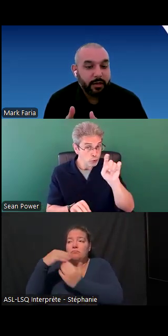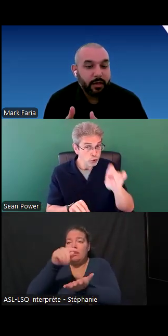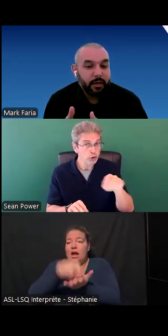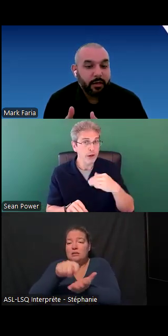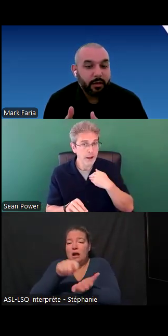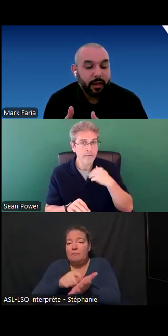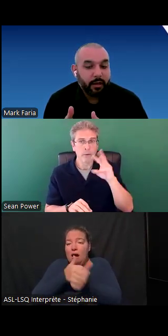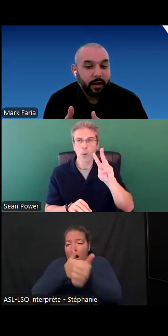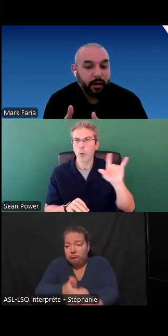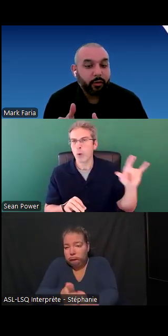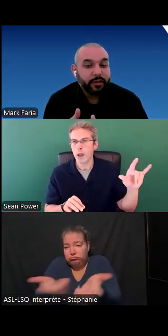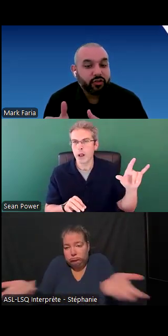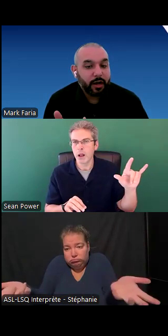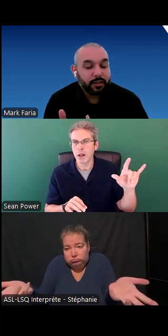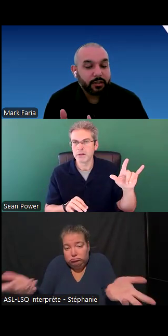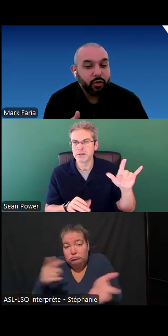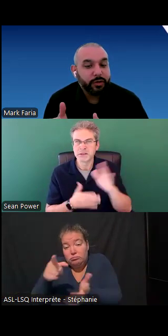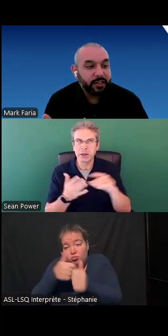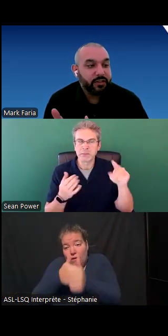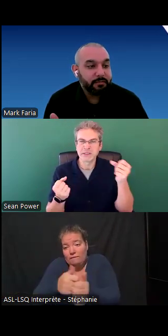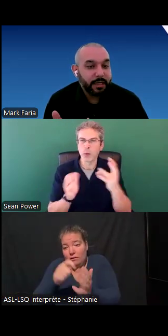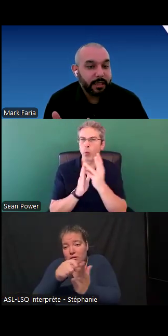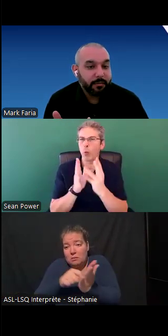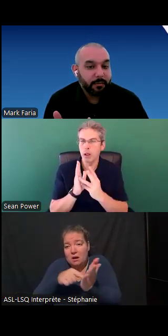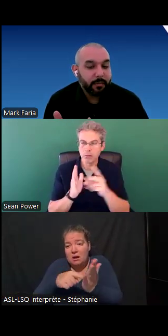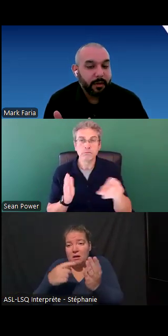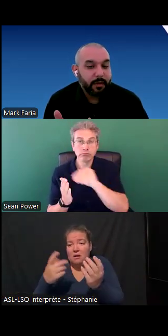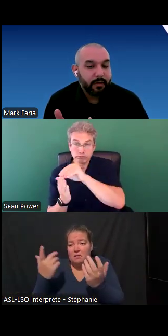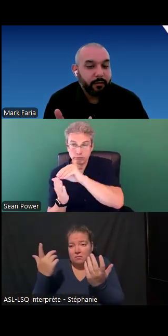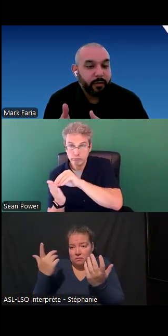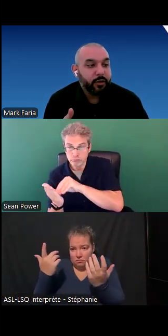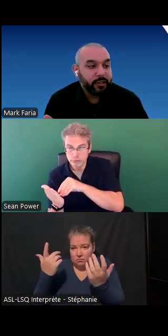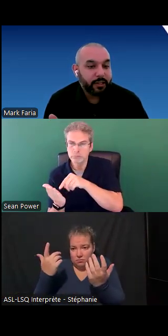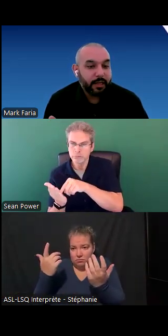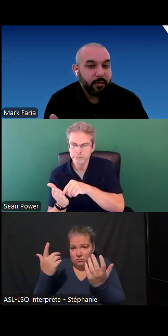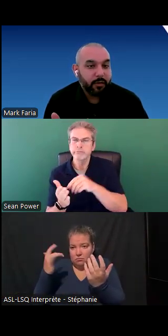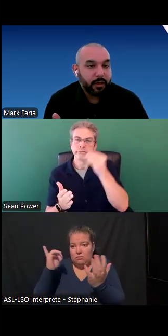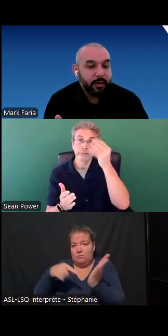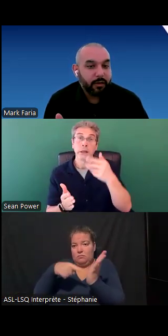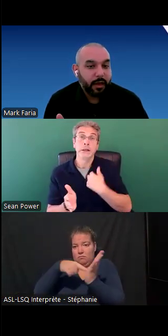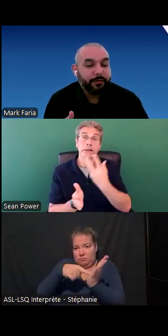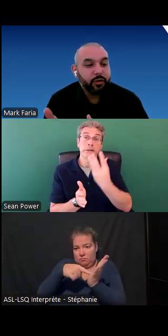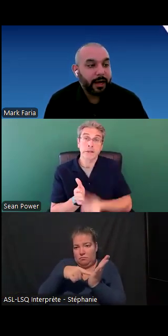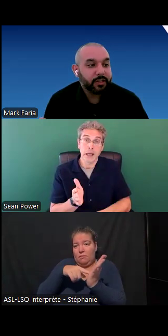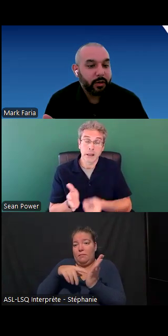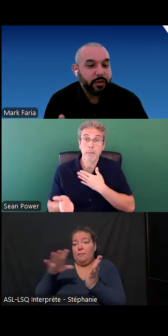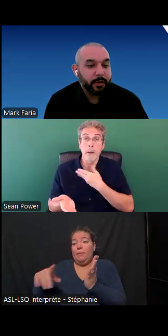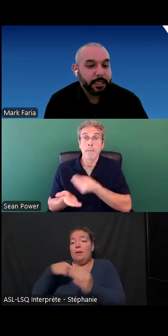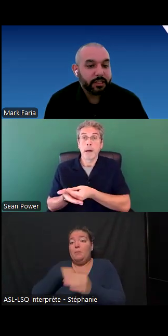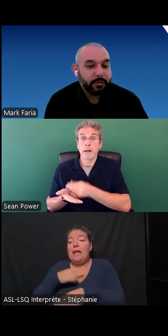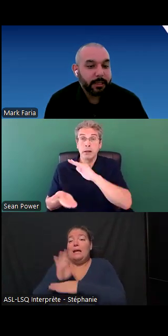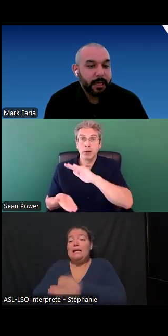determine or instruct who receives the money from your estate after you pass away